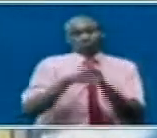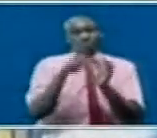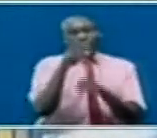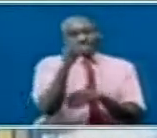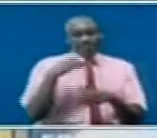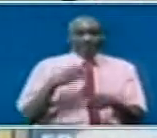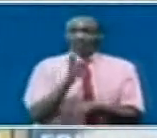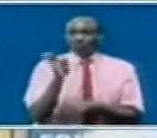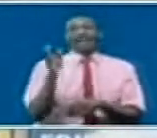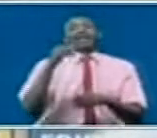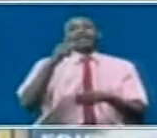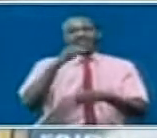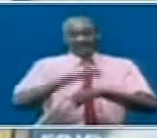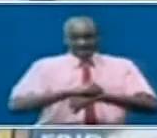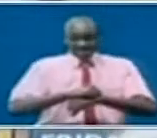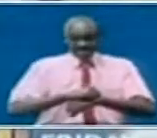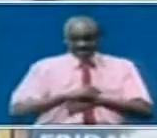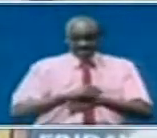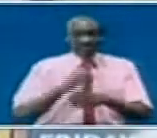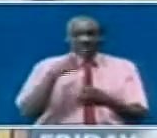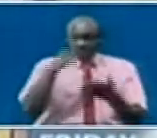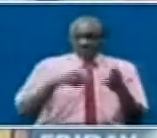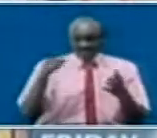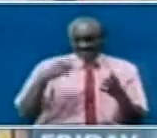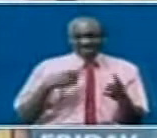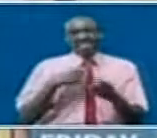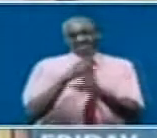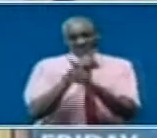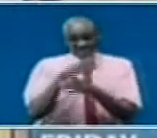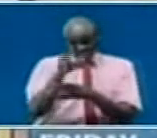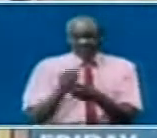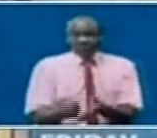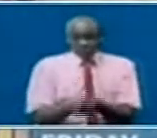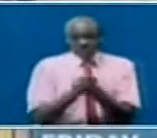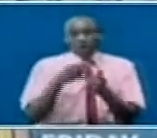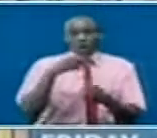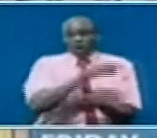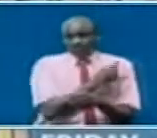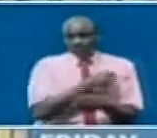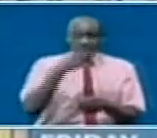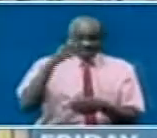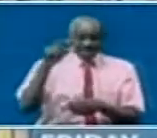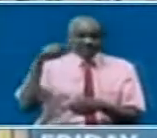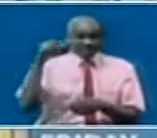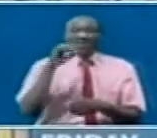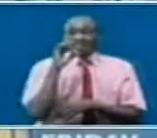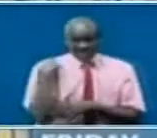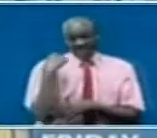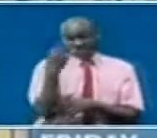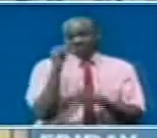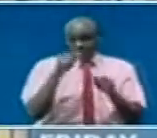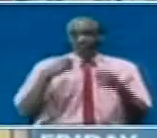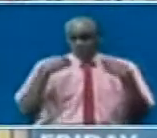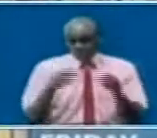by Butere Girls. In volleyball boys, things did not work for defending champions Hospital Hill, who will now fight it out for third place after a set loss